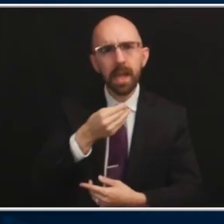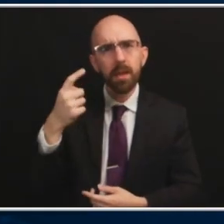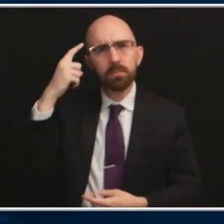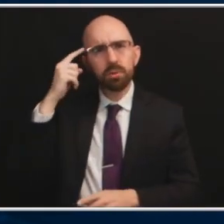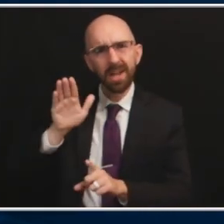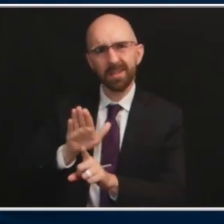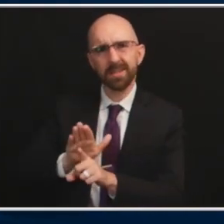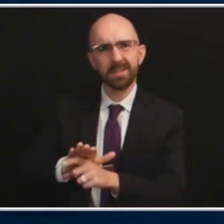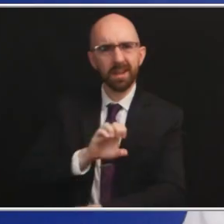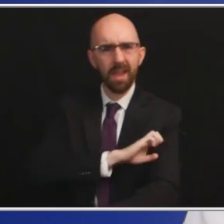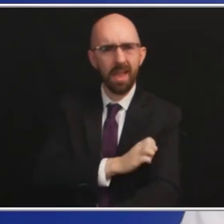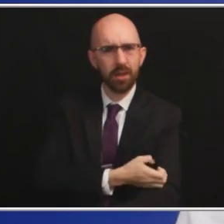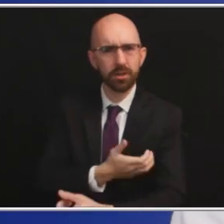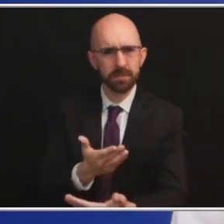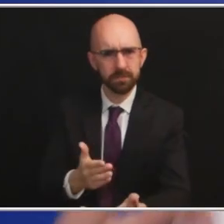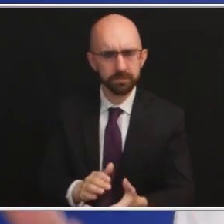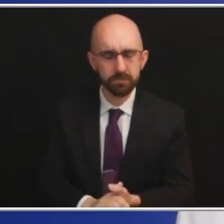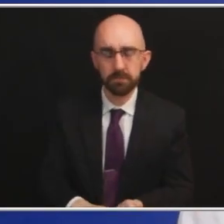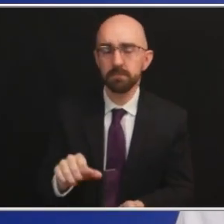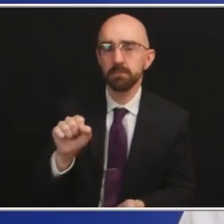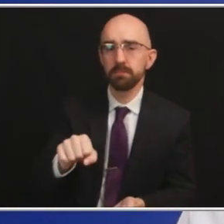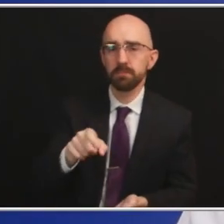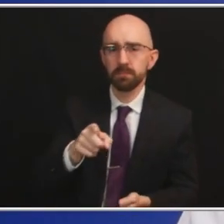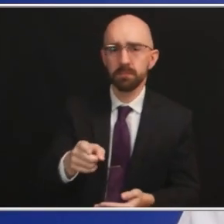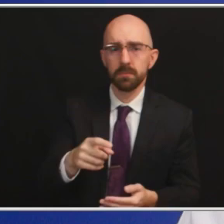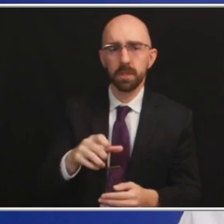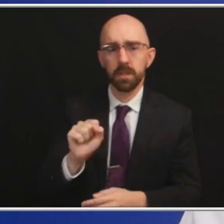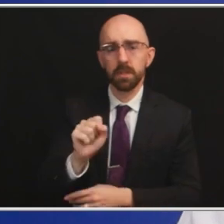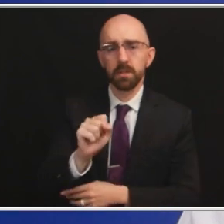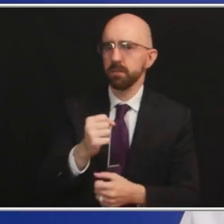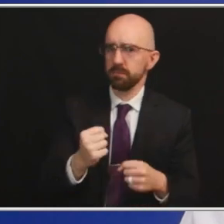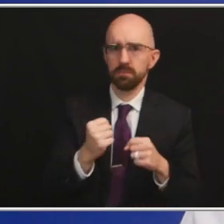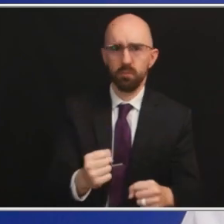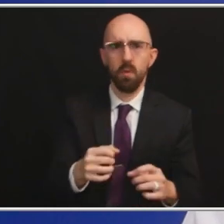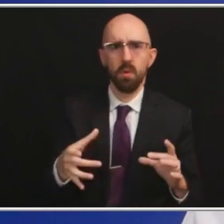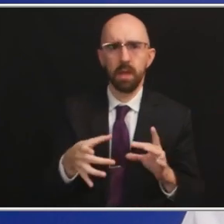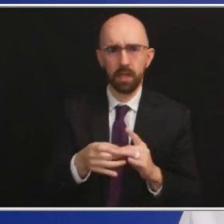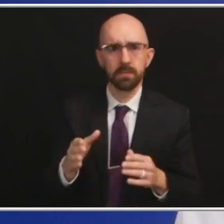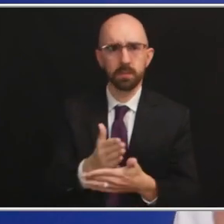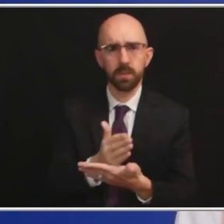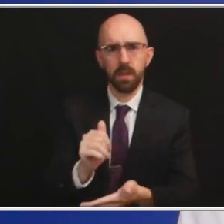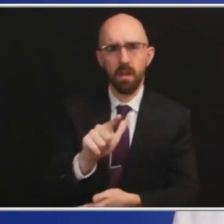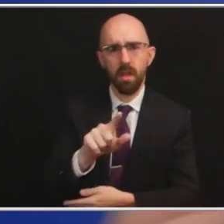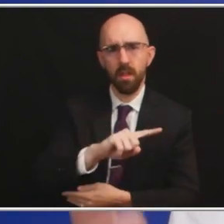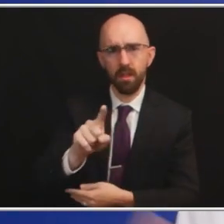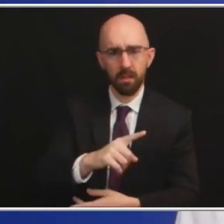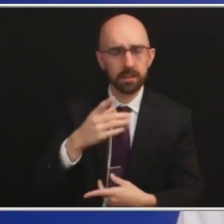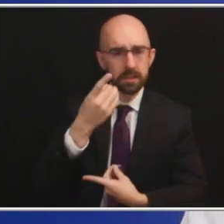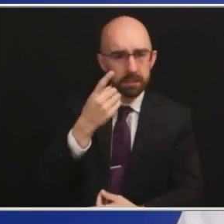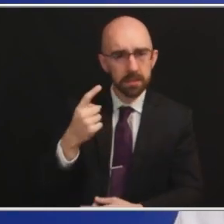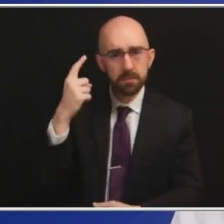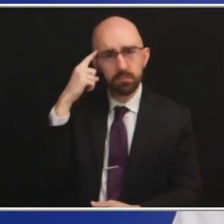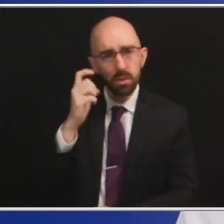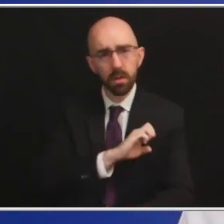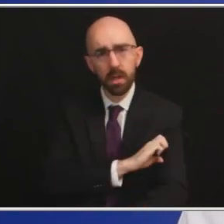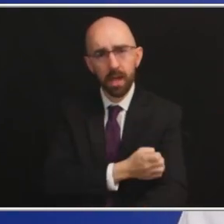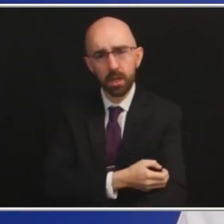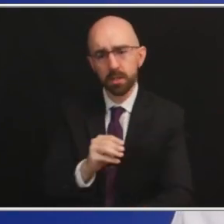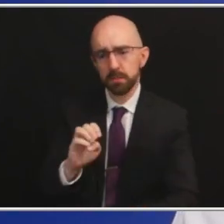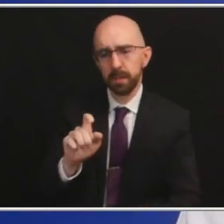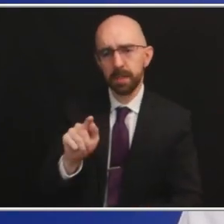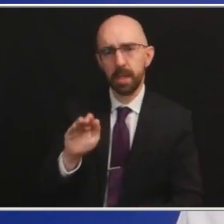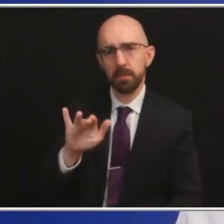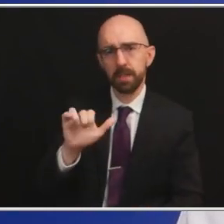energy? Yeah, there is a strong connection between Alzheimer's disease and brain energy and metabolism, and this is something